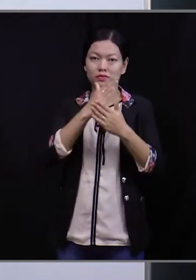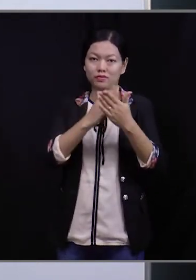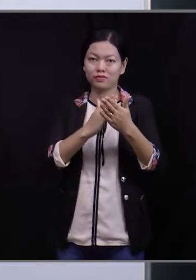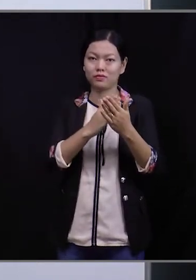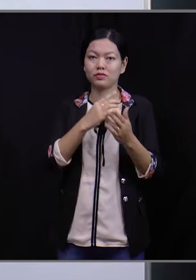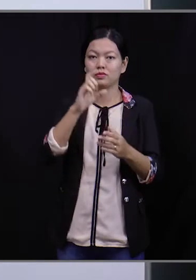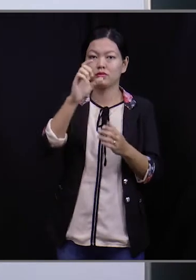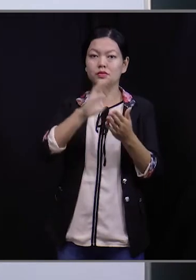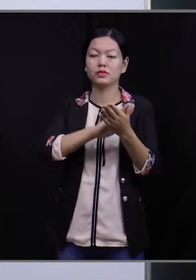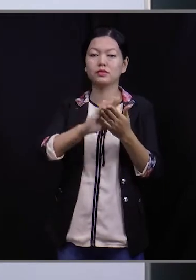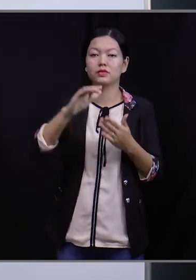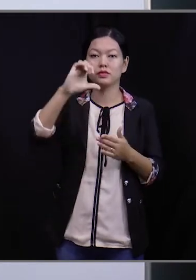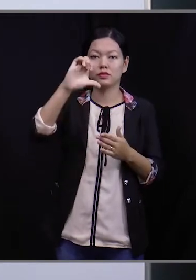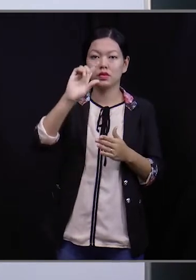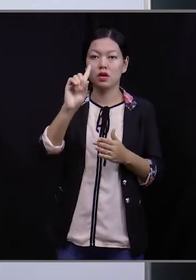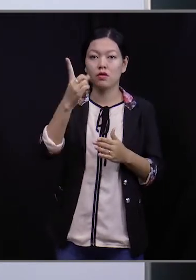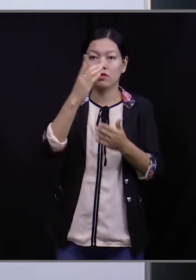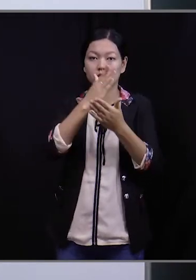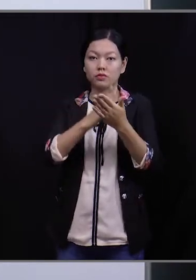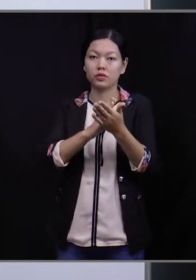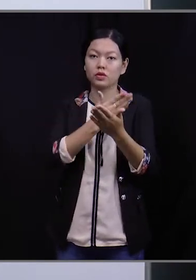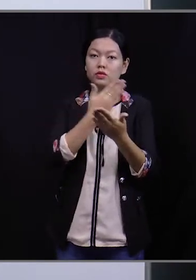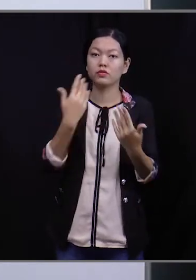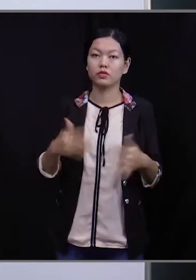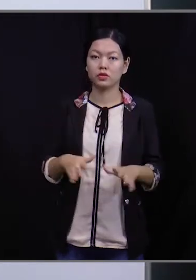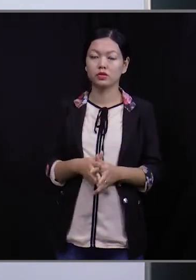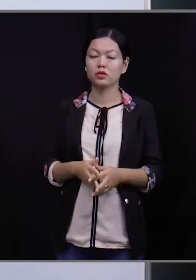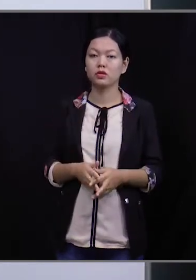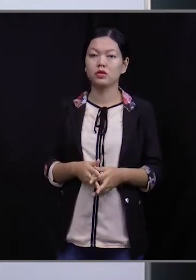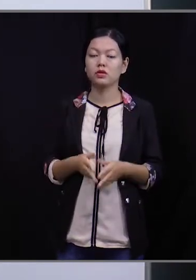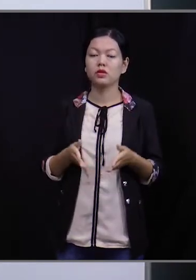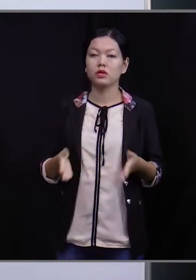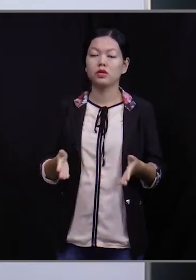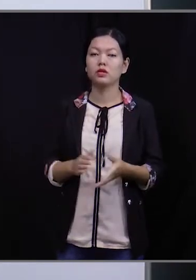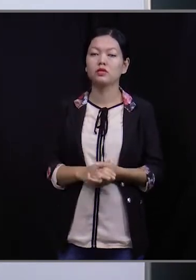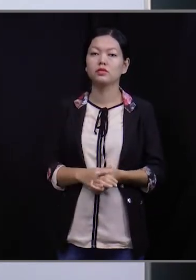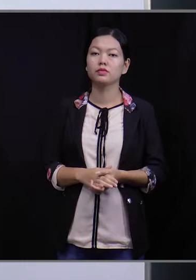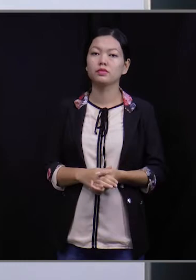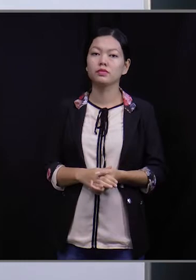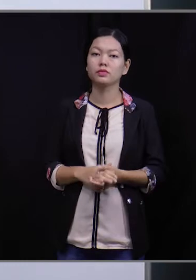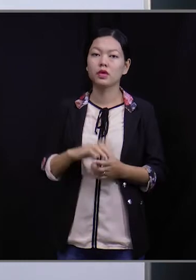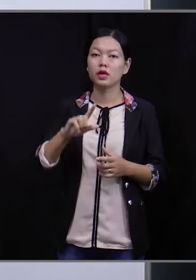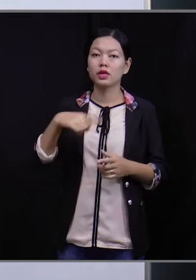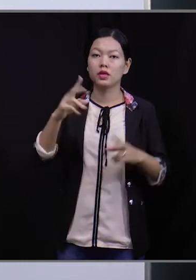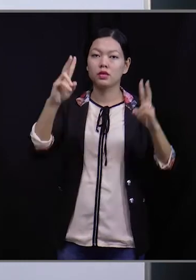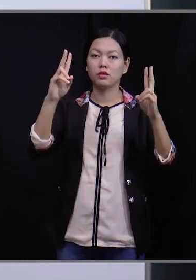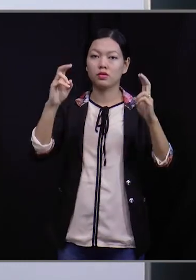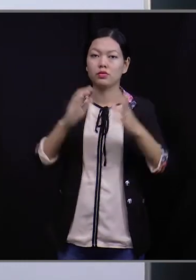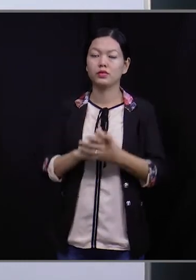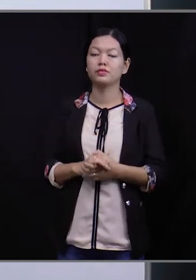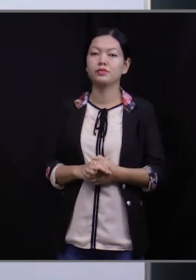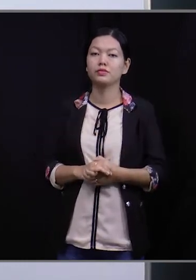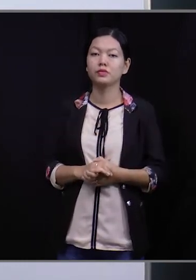we are still in chapter 9. We were able to finish only the fiscal policy. Today, I want us to complete this